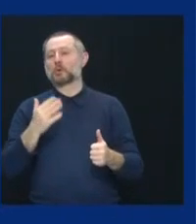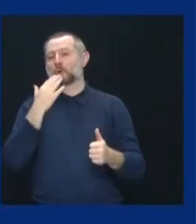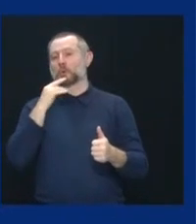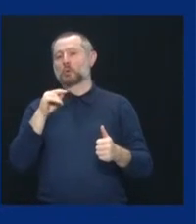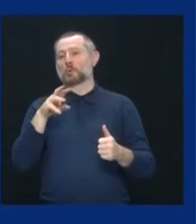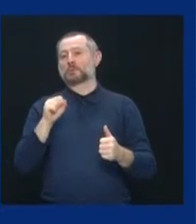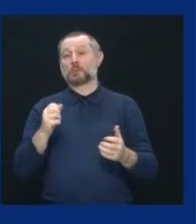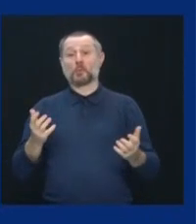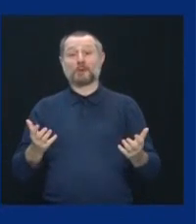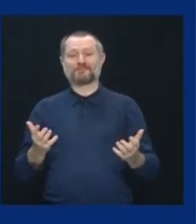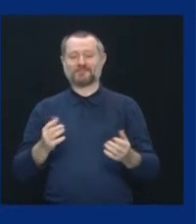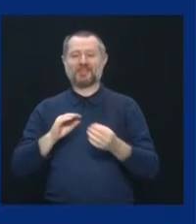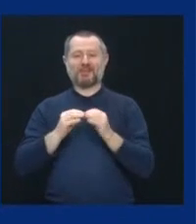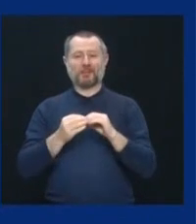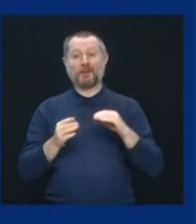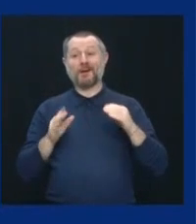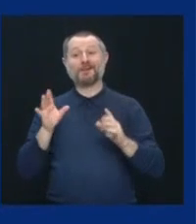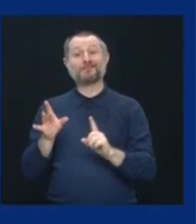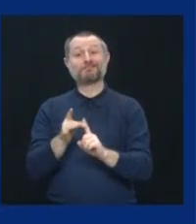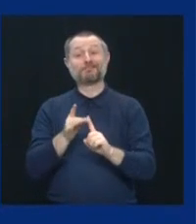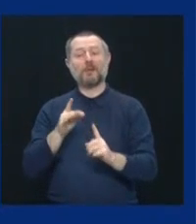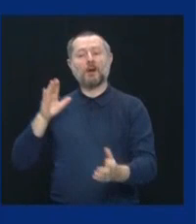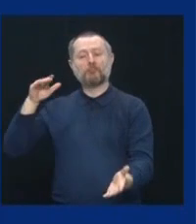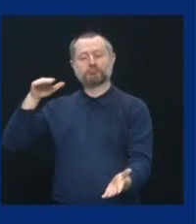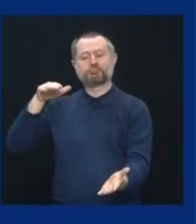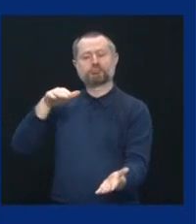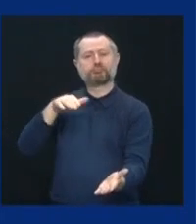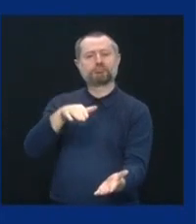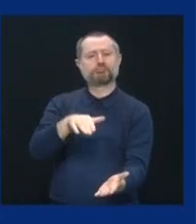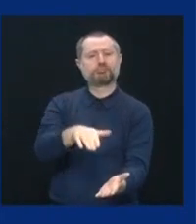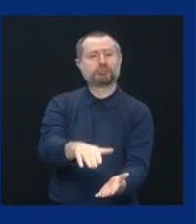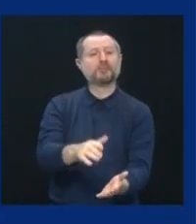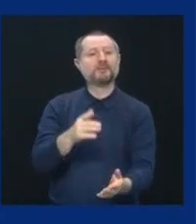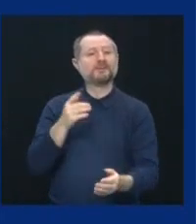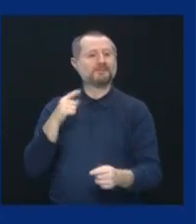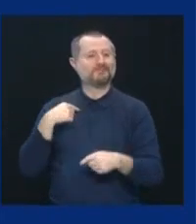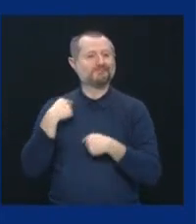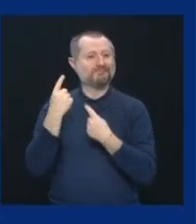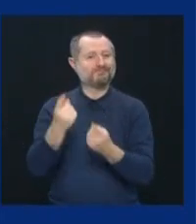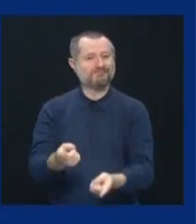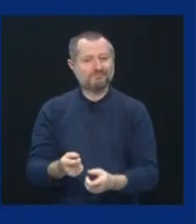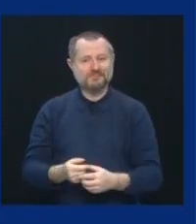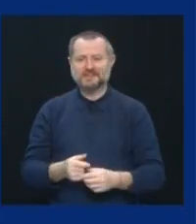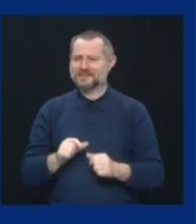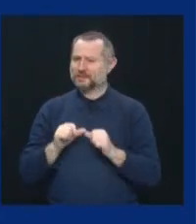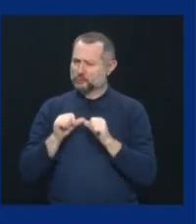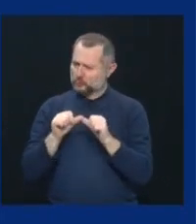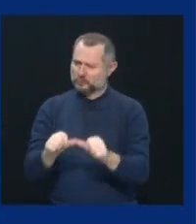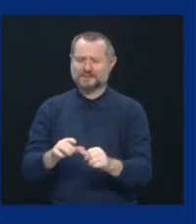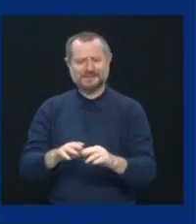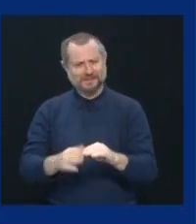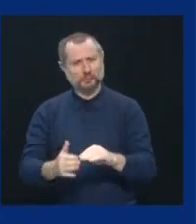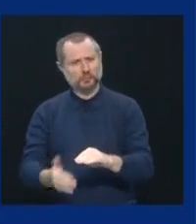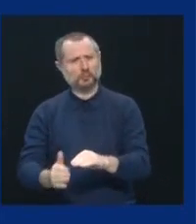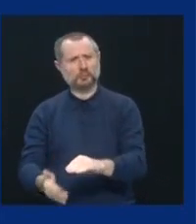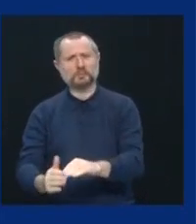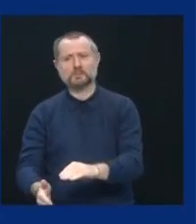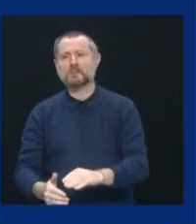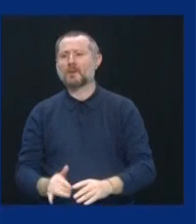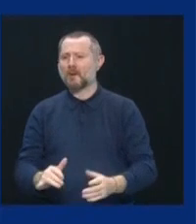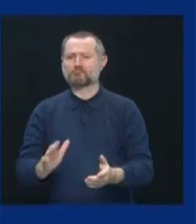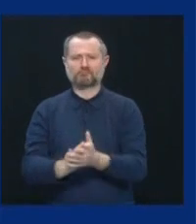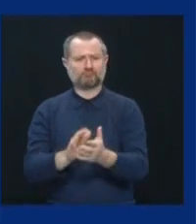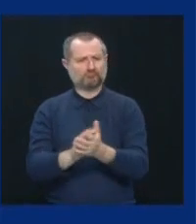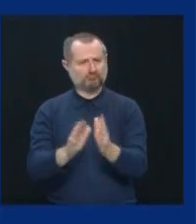the positivity post-holiday increase has continued to decrease. Congratulations to